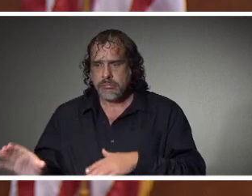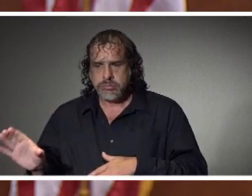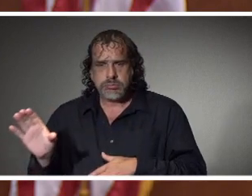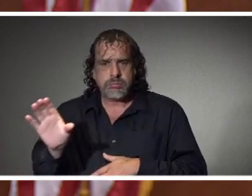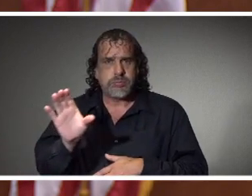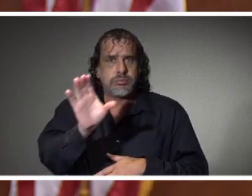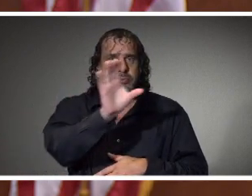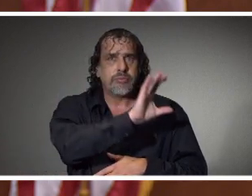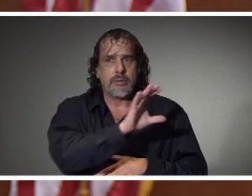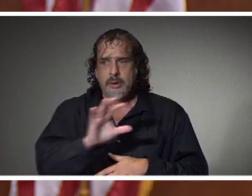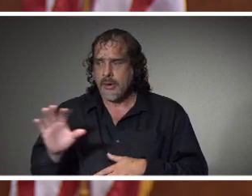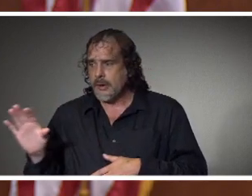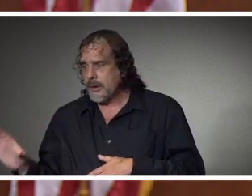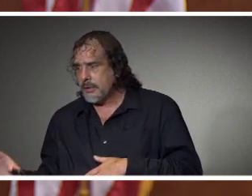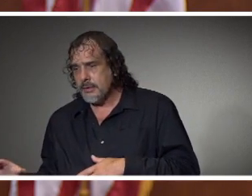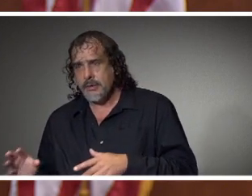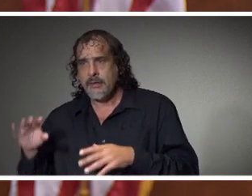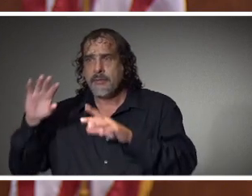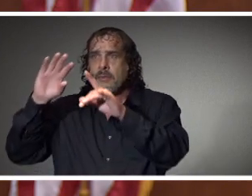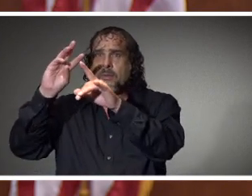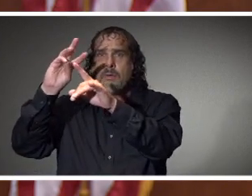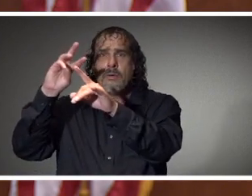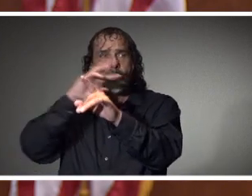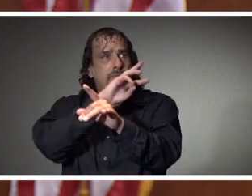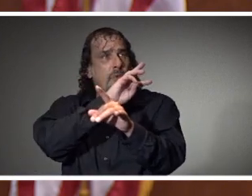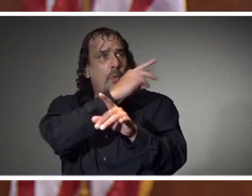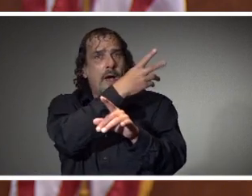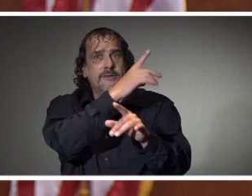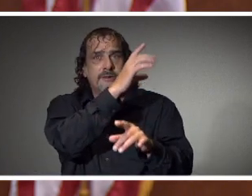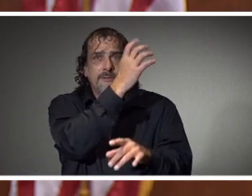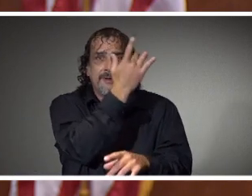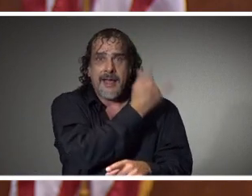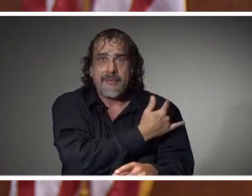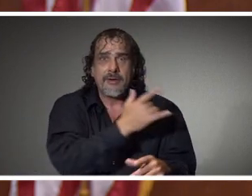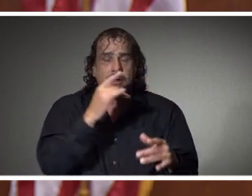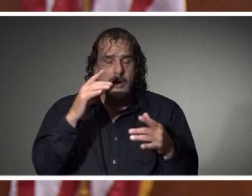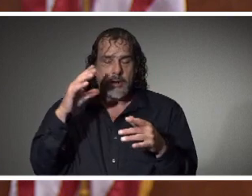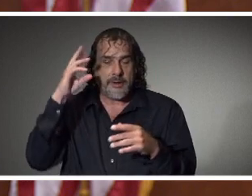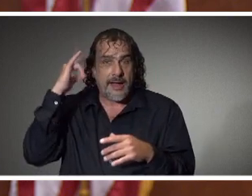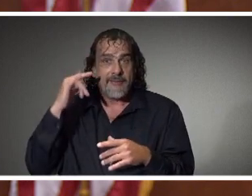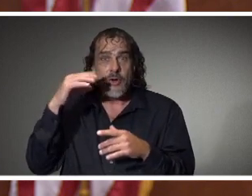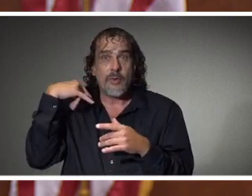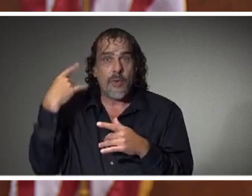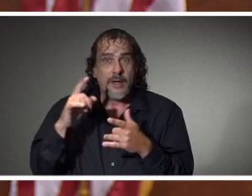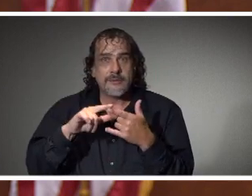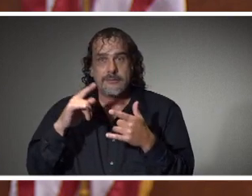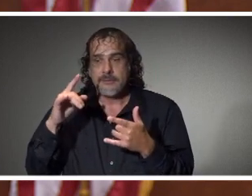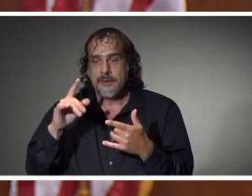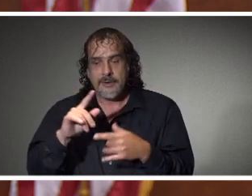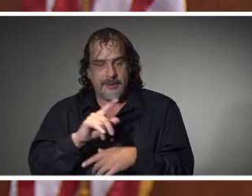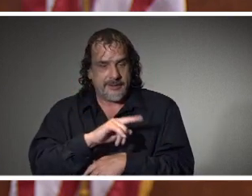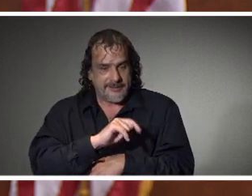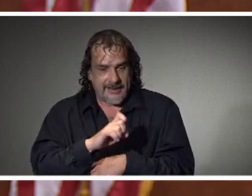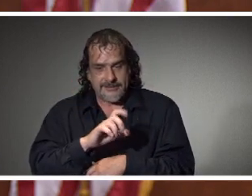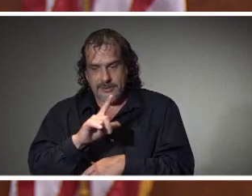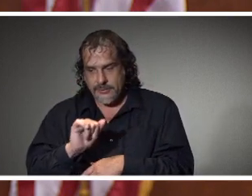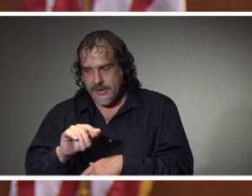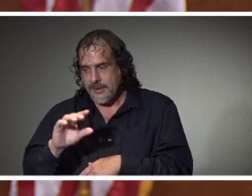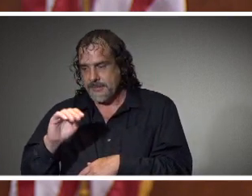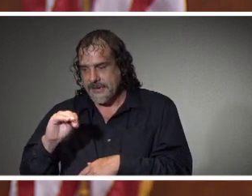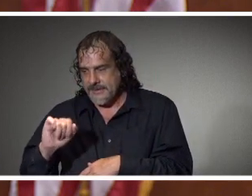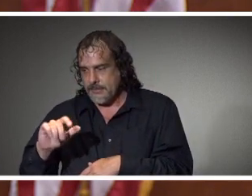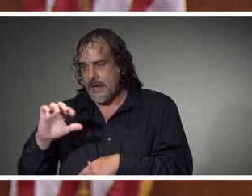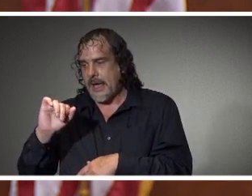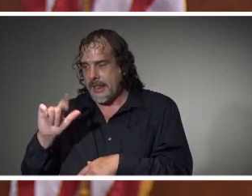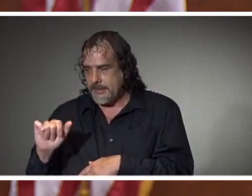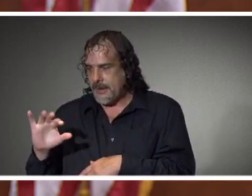that's true from Washington State to California to Arizona to Texas to Louisiana to Mississippi to Alabama